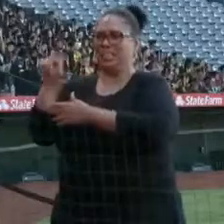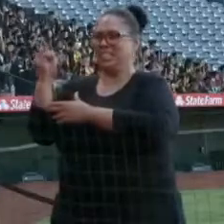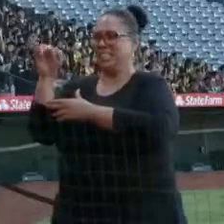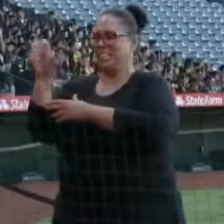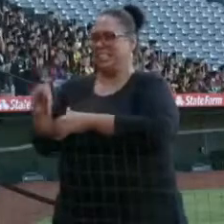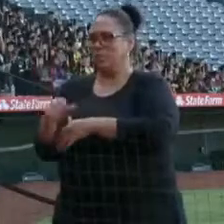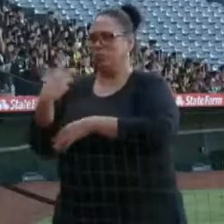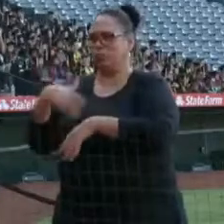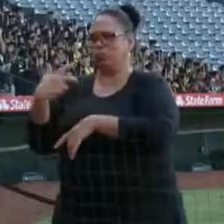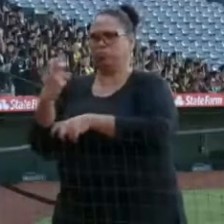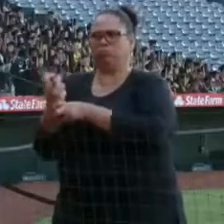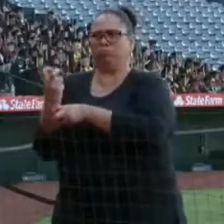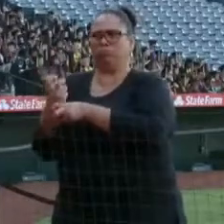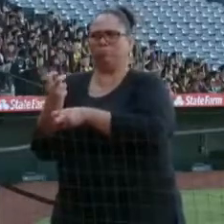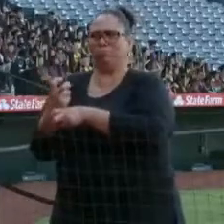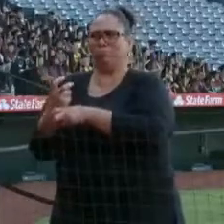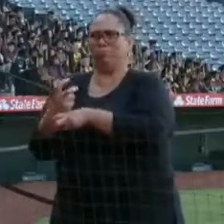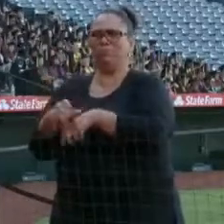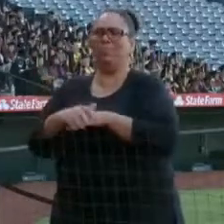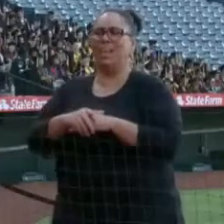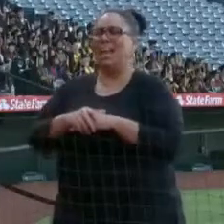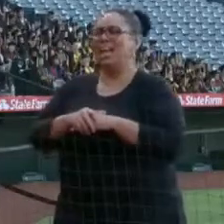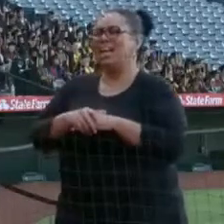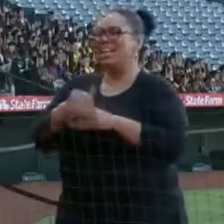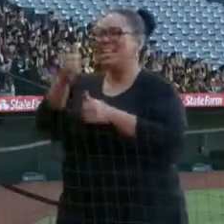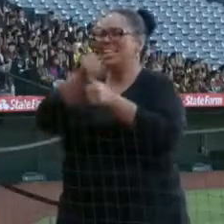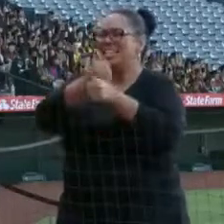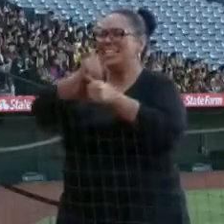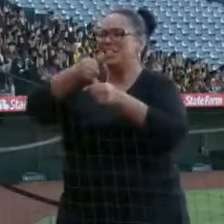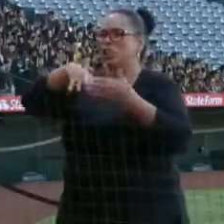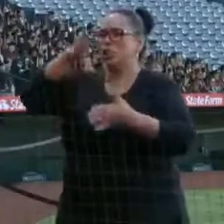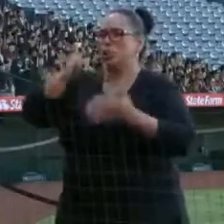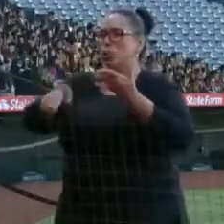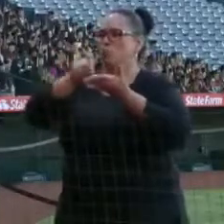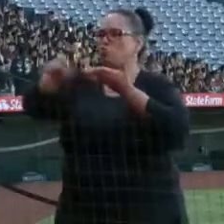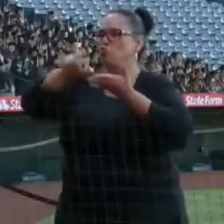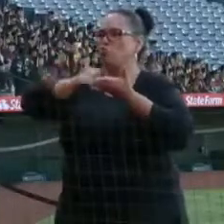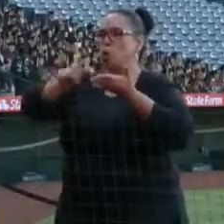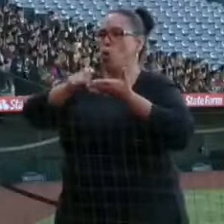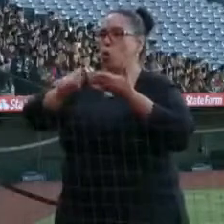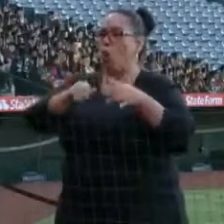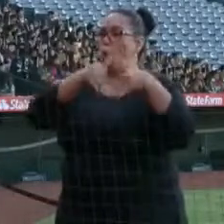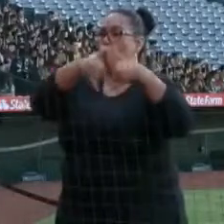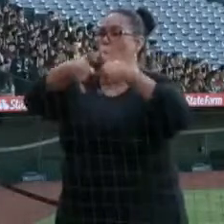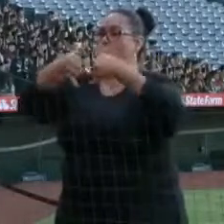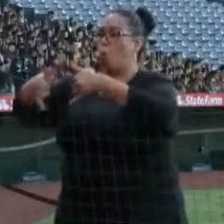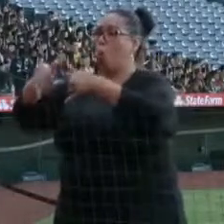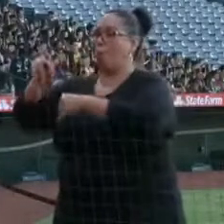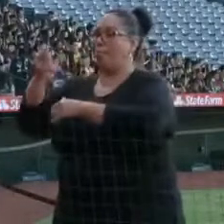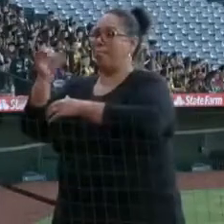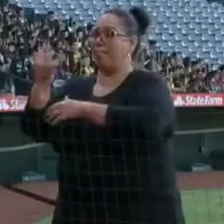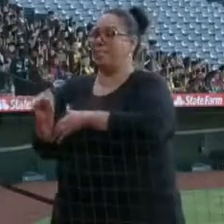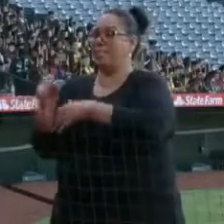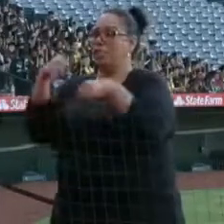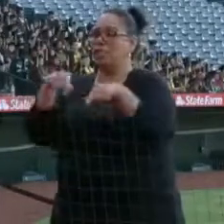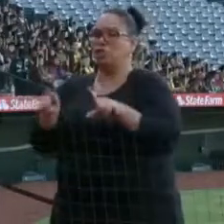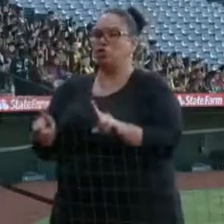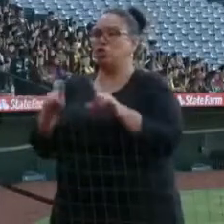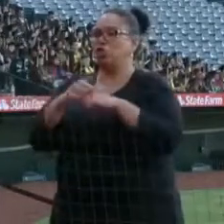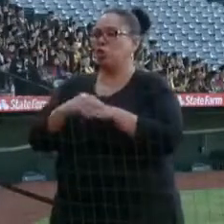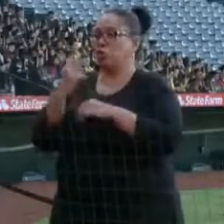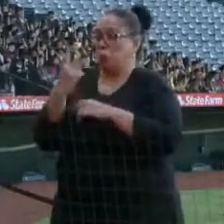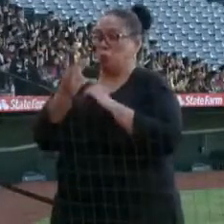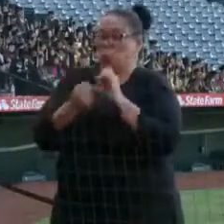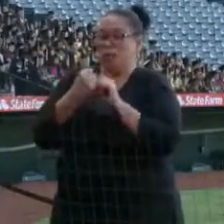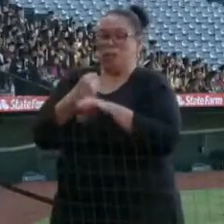the best of times. Each of these students wrote their award-winning thesis during two unprecedented